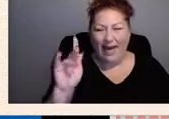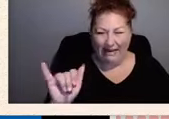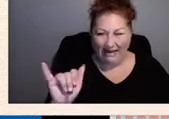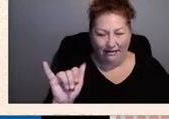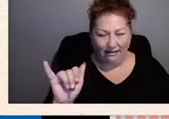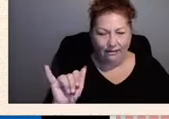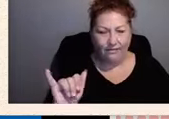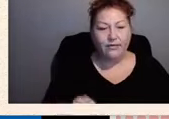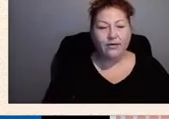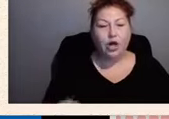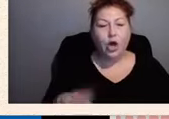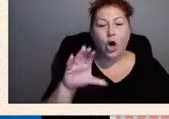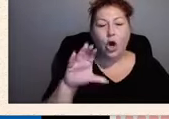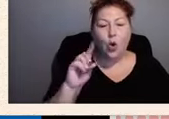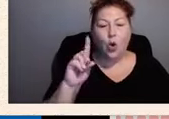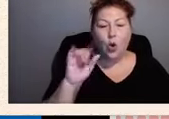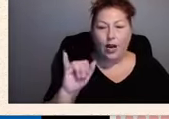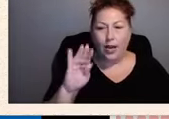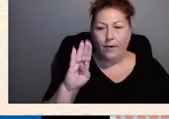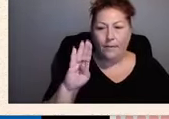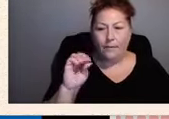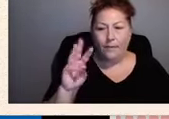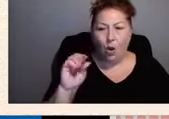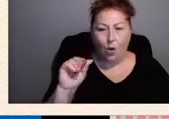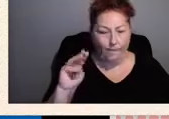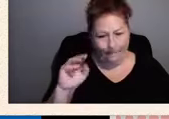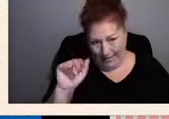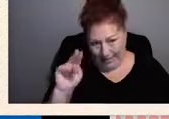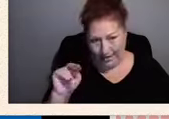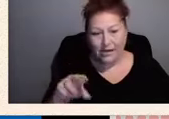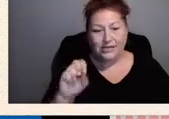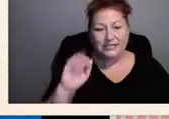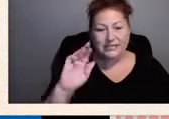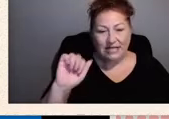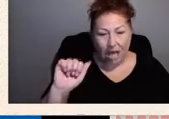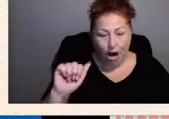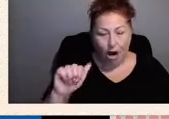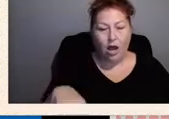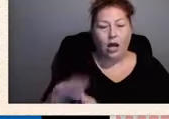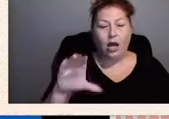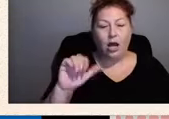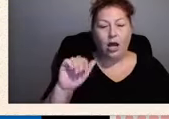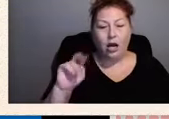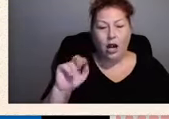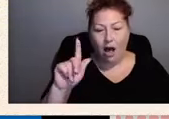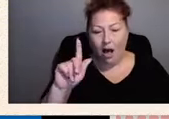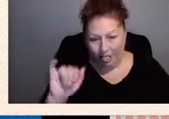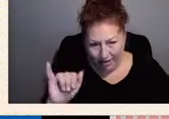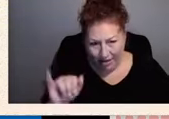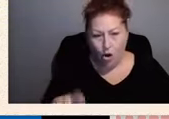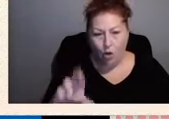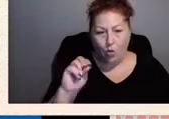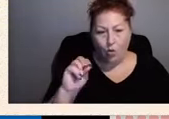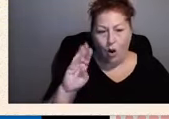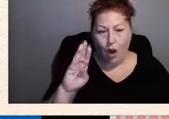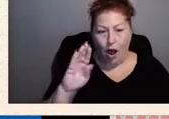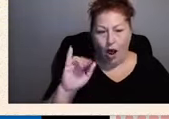Cody Bowman, Sarah Connolly, Robin Stosky, Michael